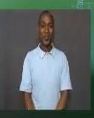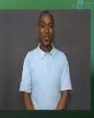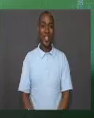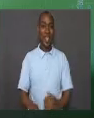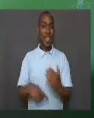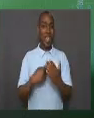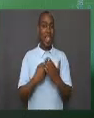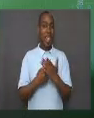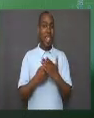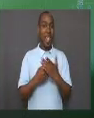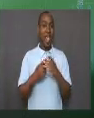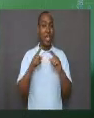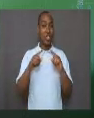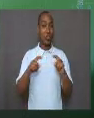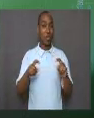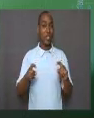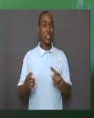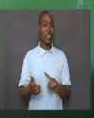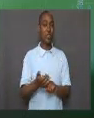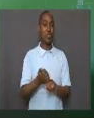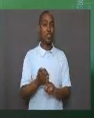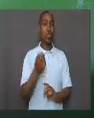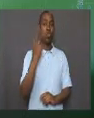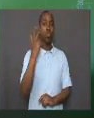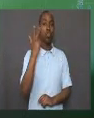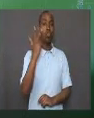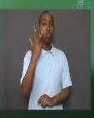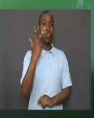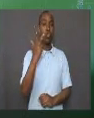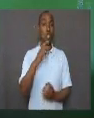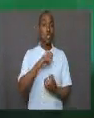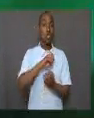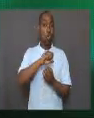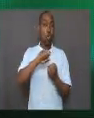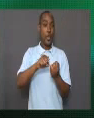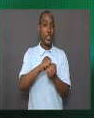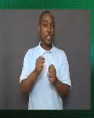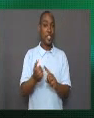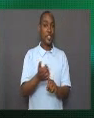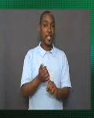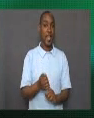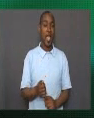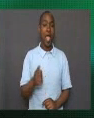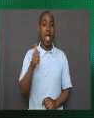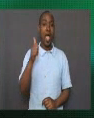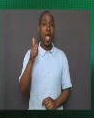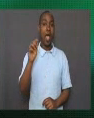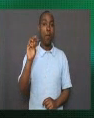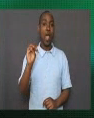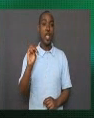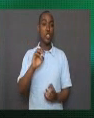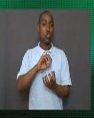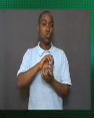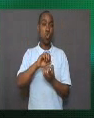This experiment requires 3 solutions: an amylase